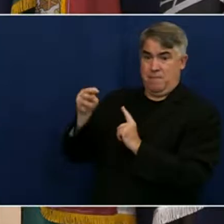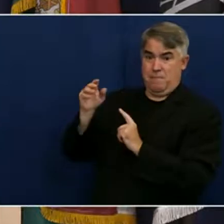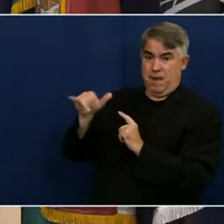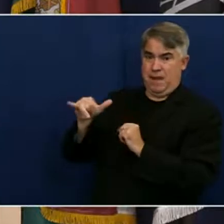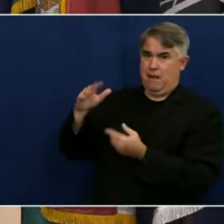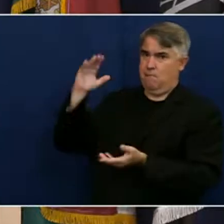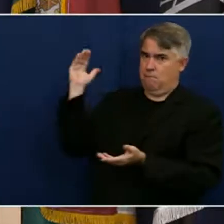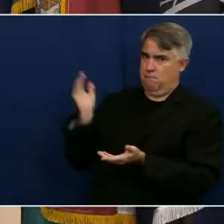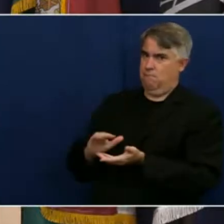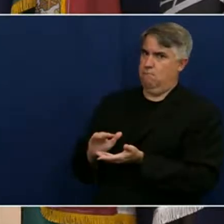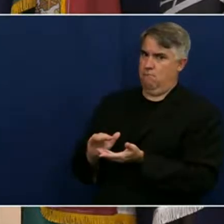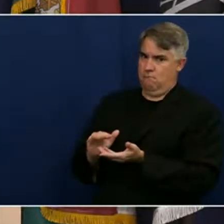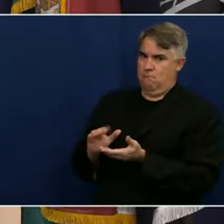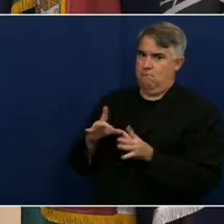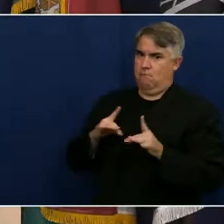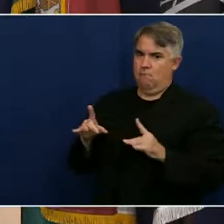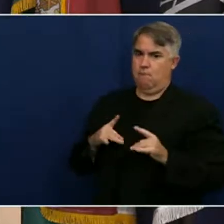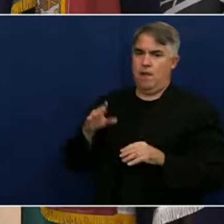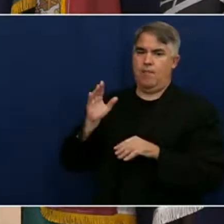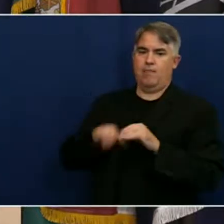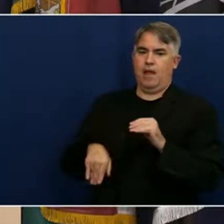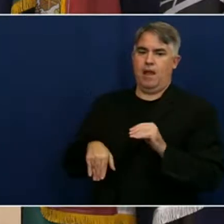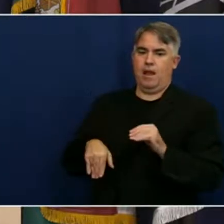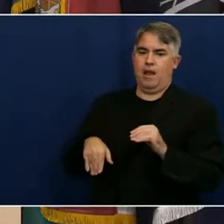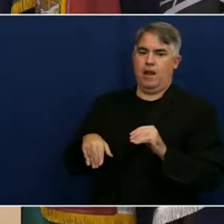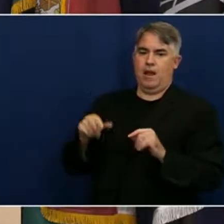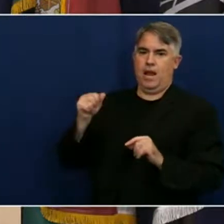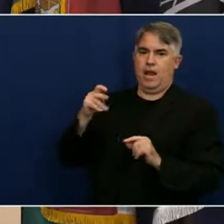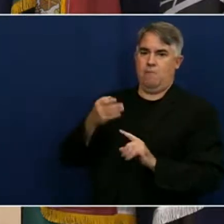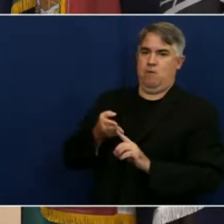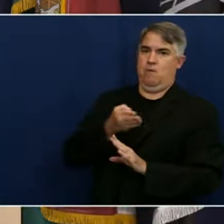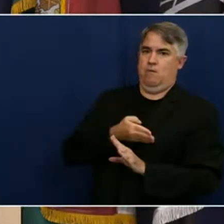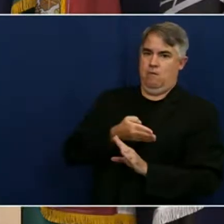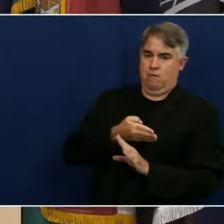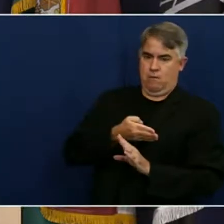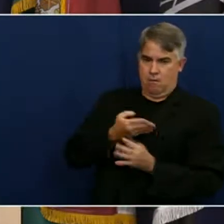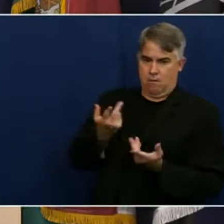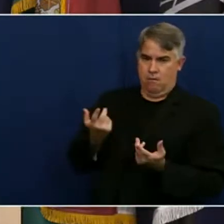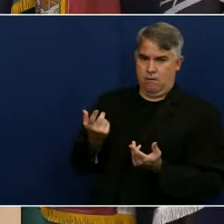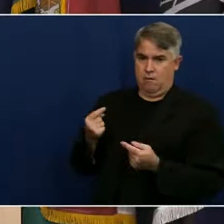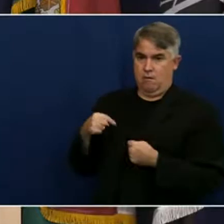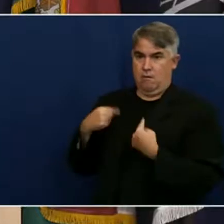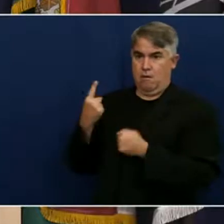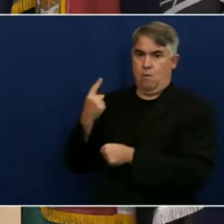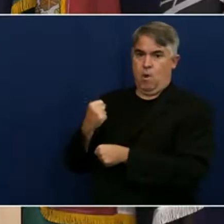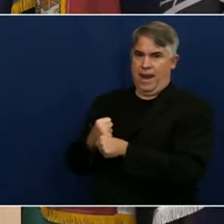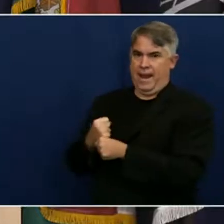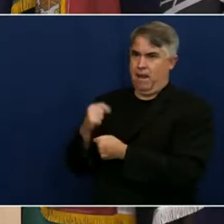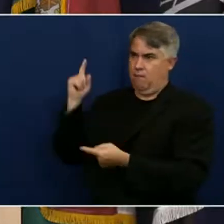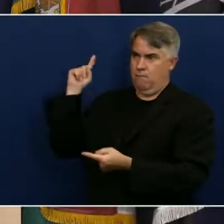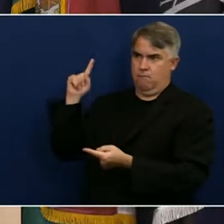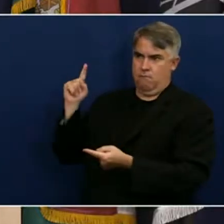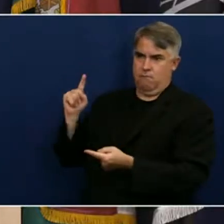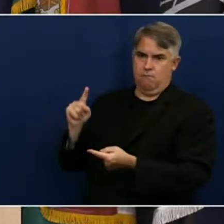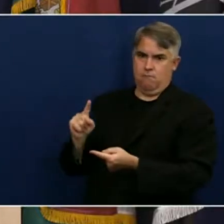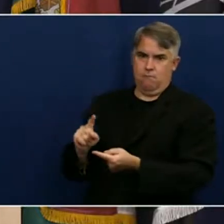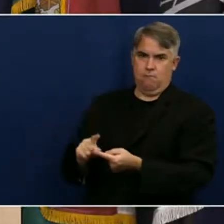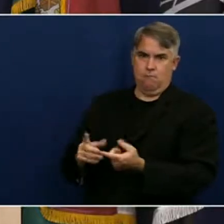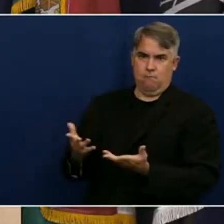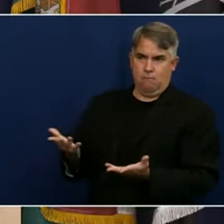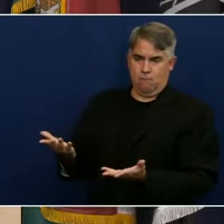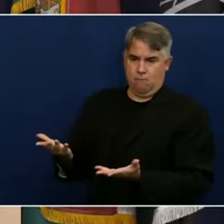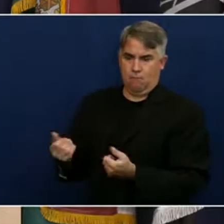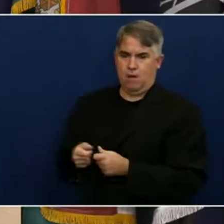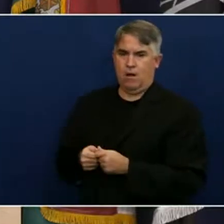it's way less than occurred at the peak in December and January. But yet they